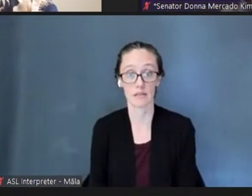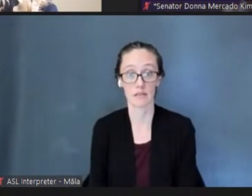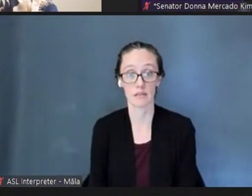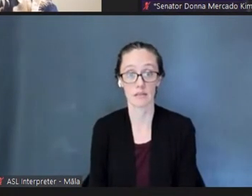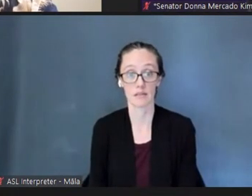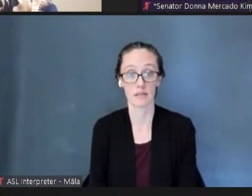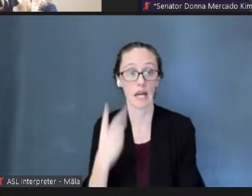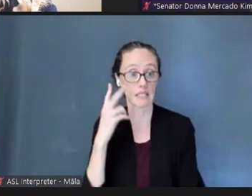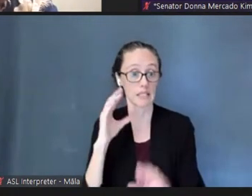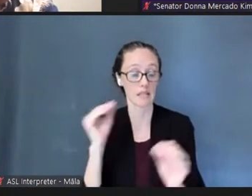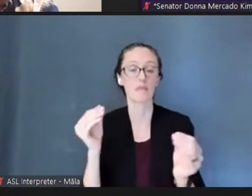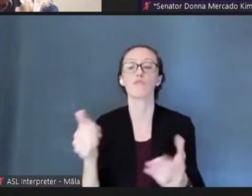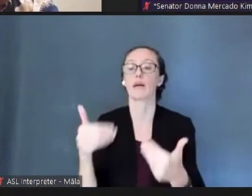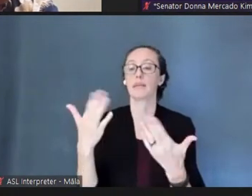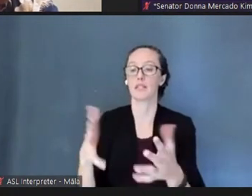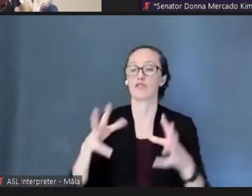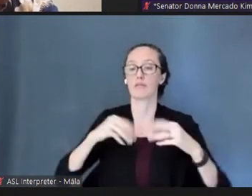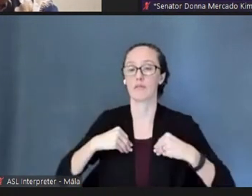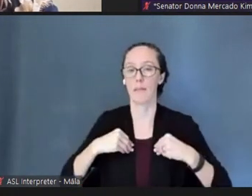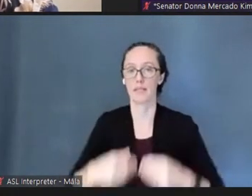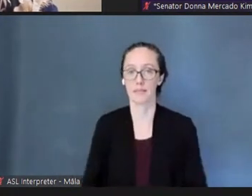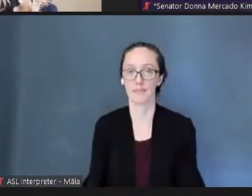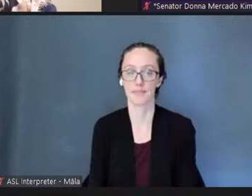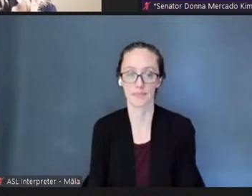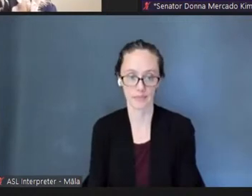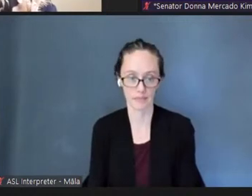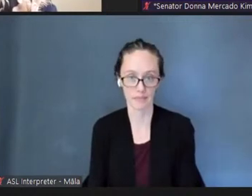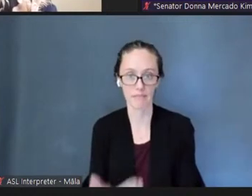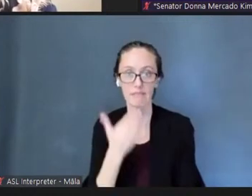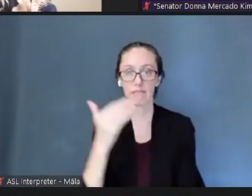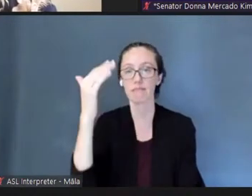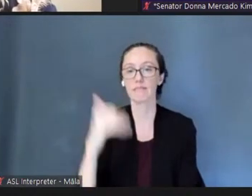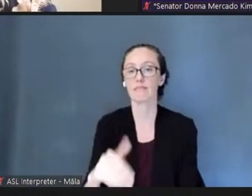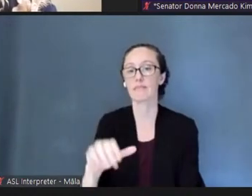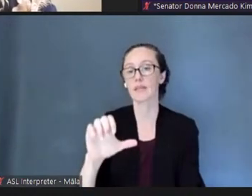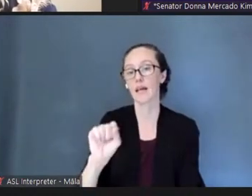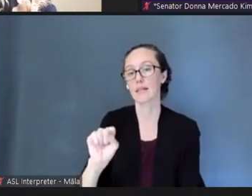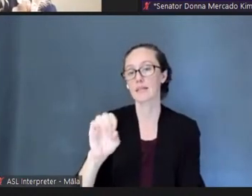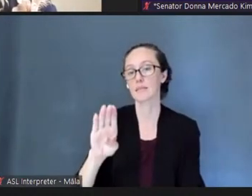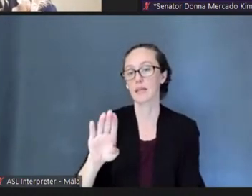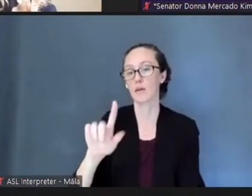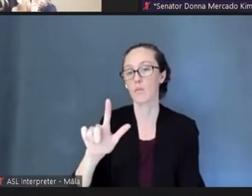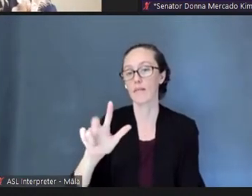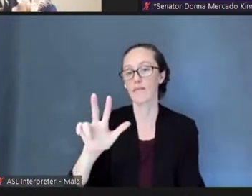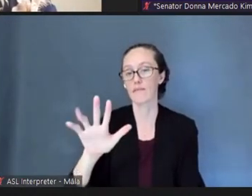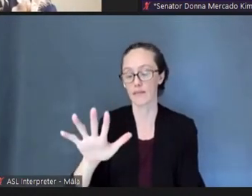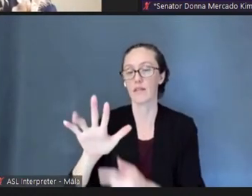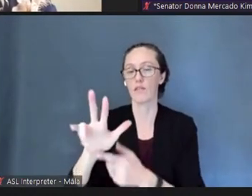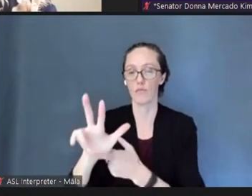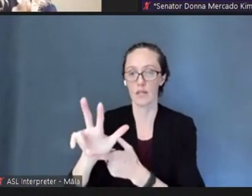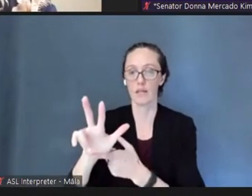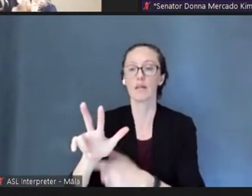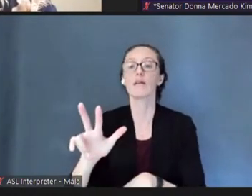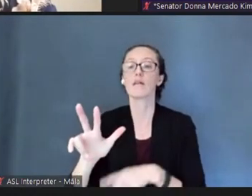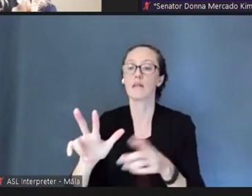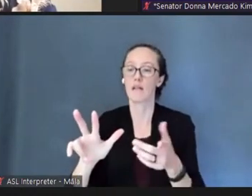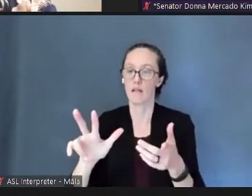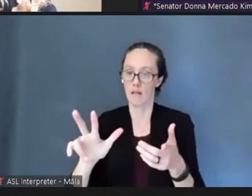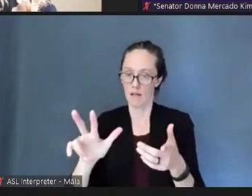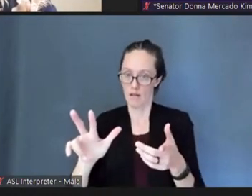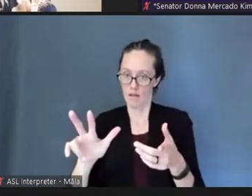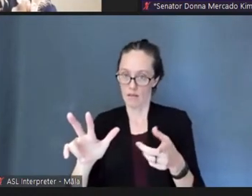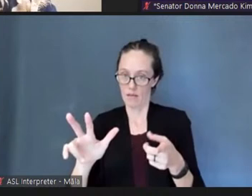Seeing none, Chair, recommendation adopted. Thank you very much. Moving on to SB 153, establishes penalties for violations of the ignition interlock